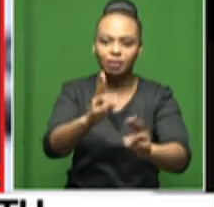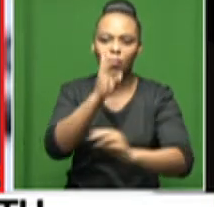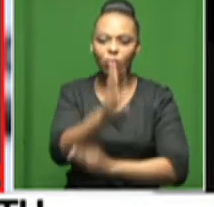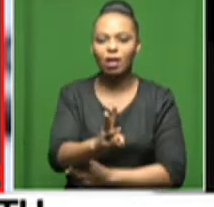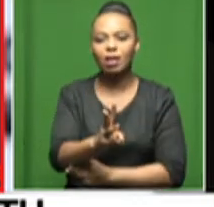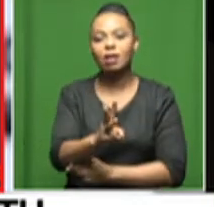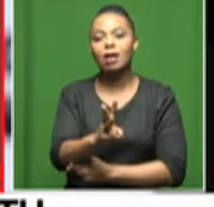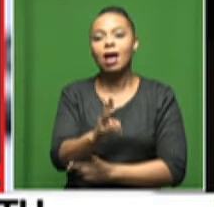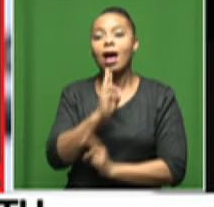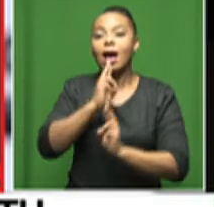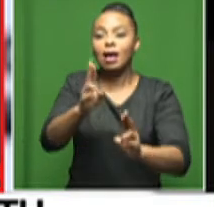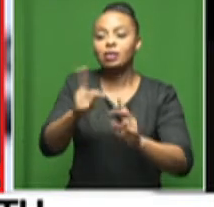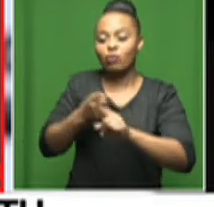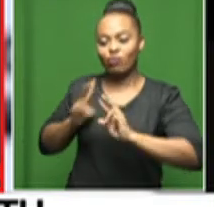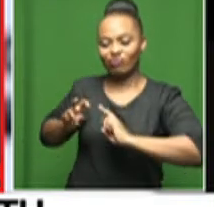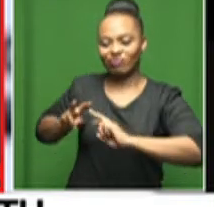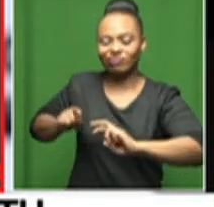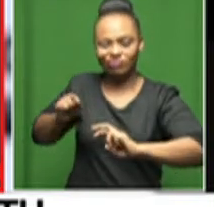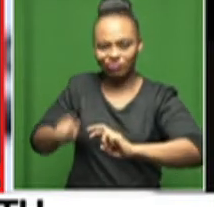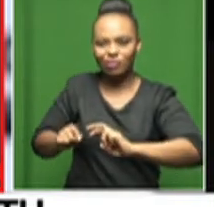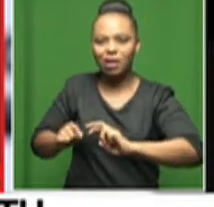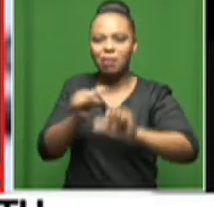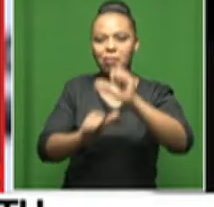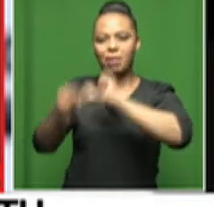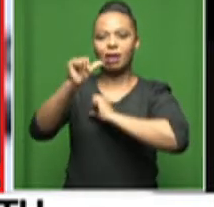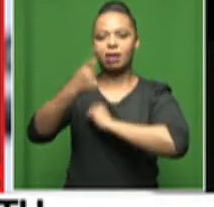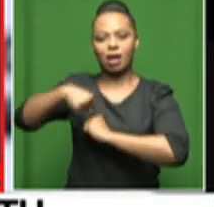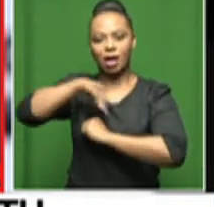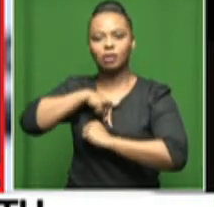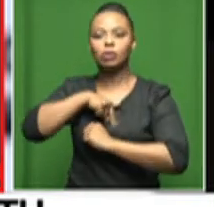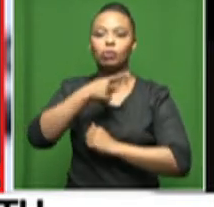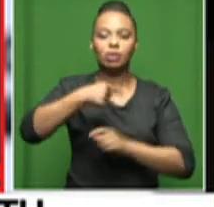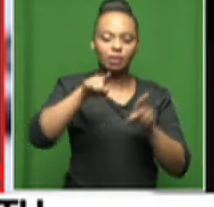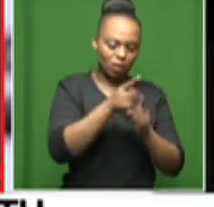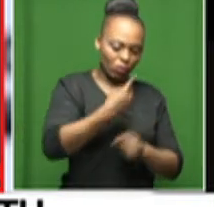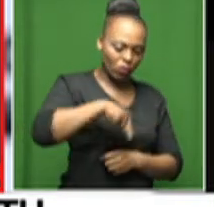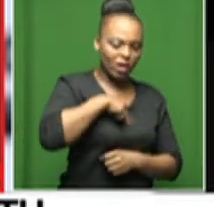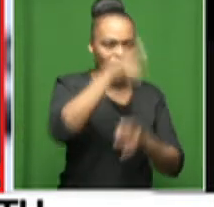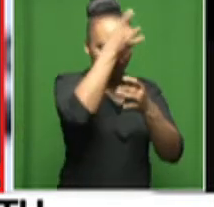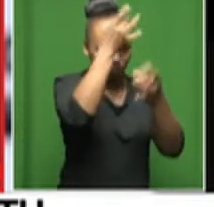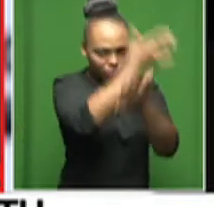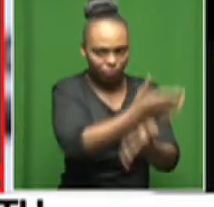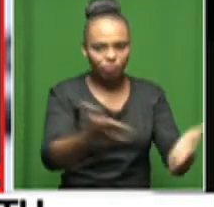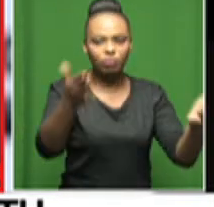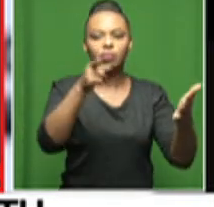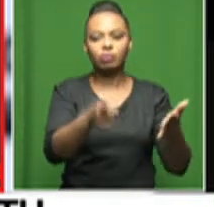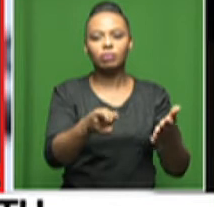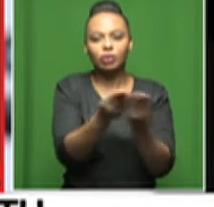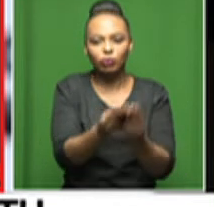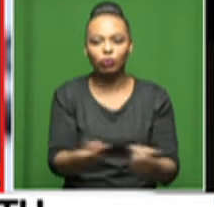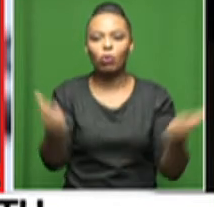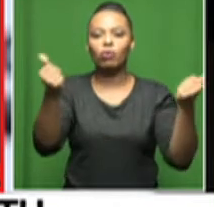answers that they'll get from research are coming back to us, so that we are able to refine our health,